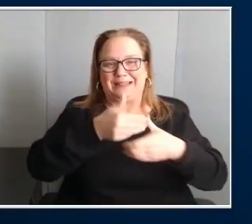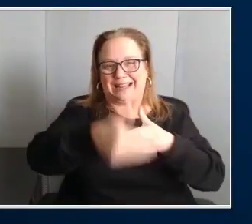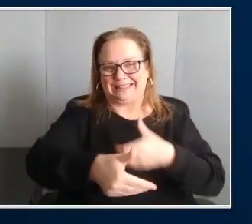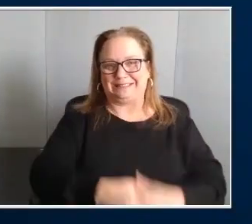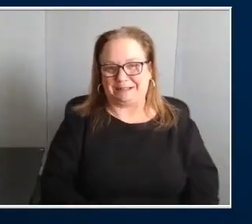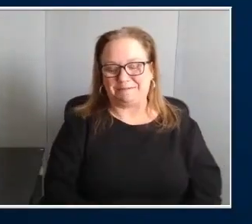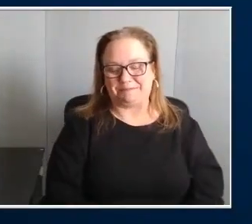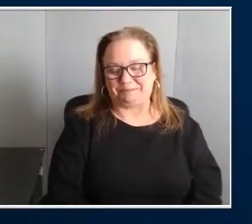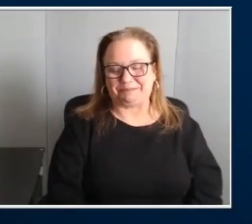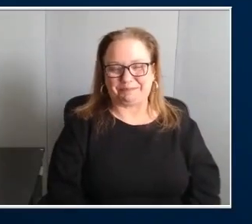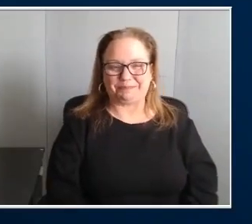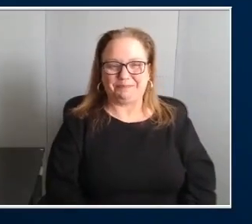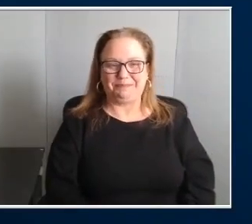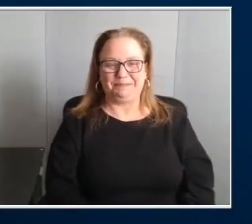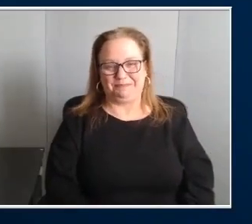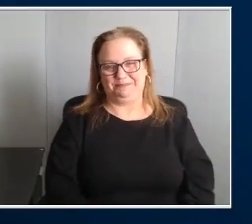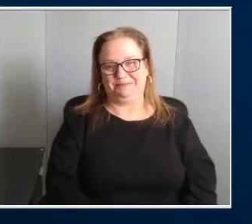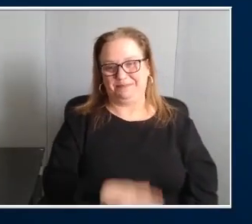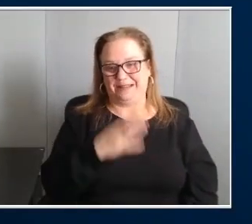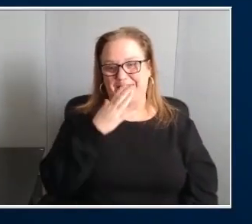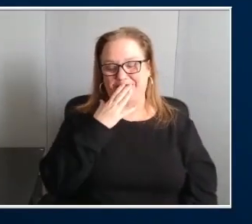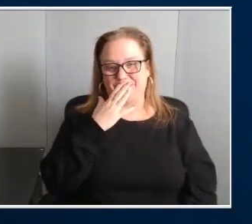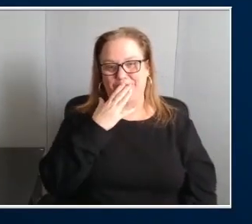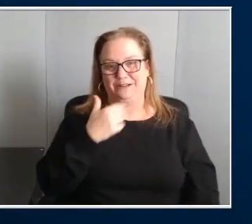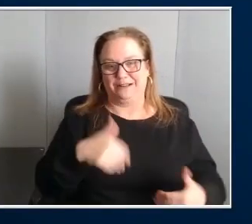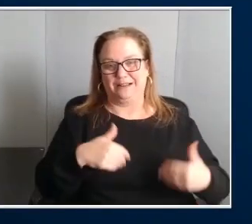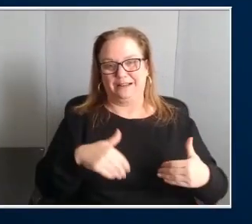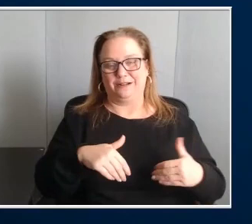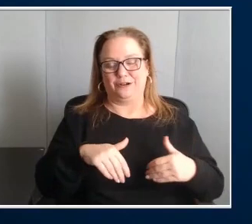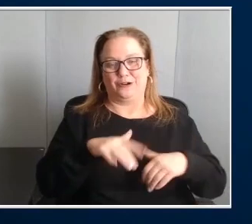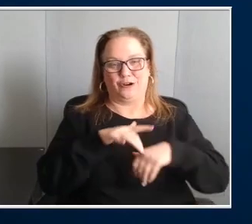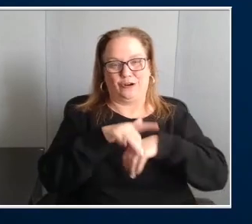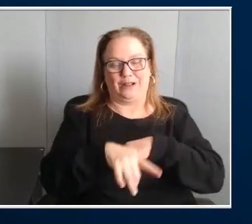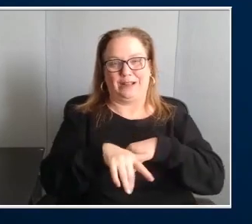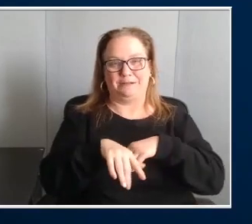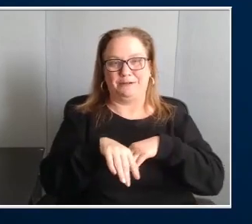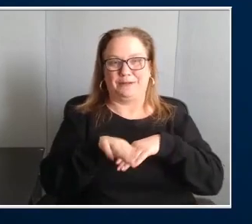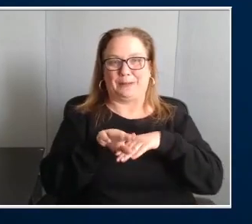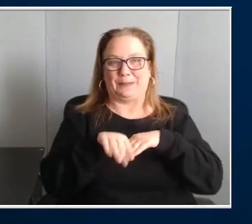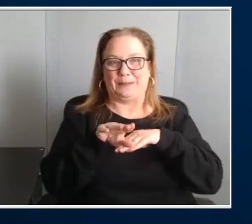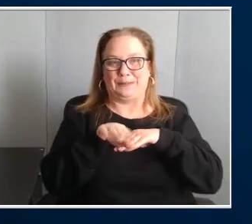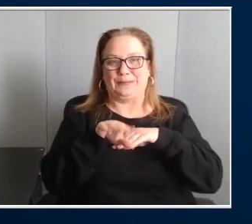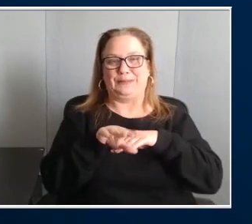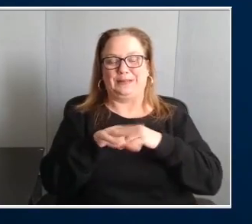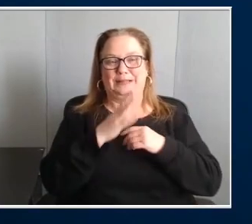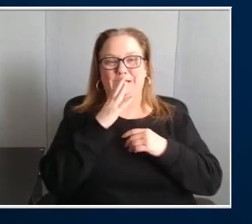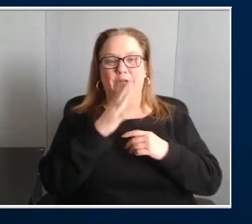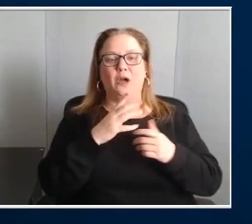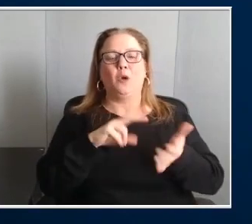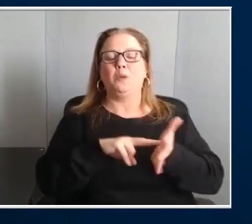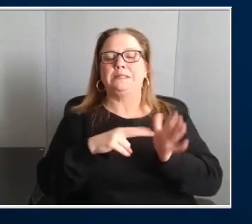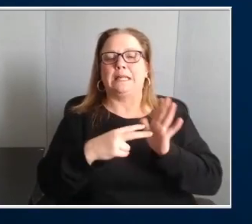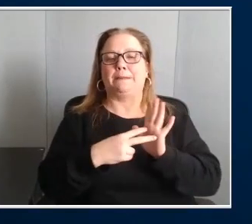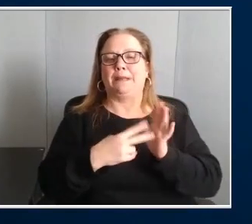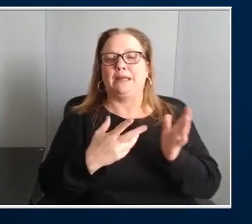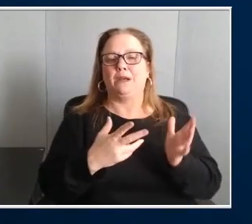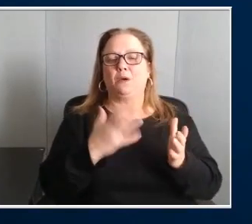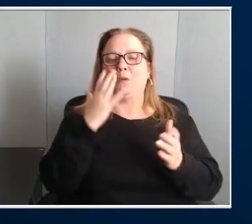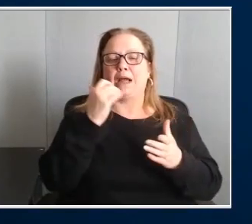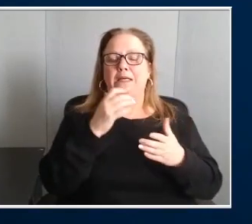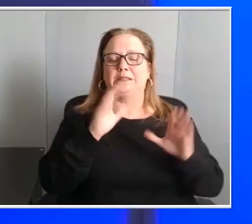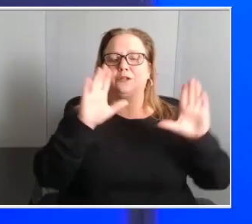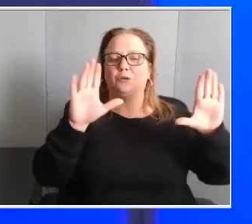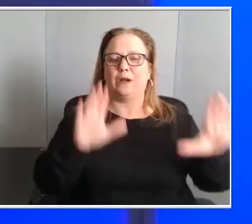That's a big deal, Dr. Lechtenberg, moving that foot early on like that. Yeah, that's great. So tell us what that means prognostically. Why is it great?